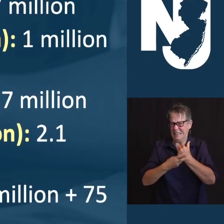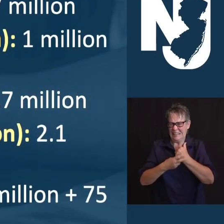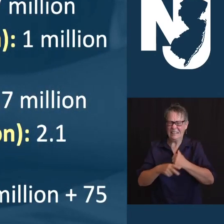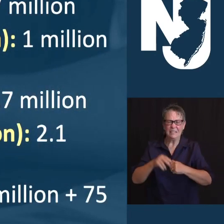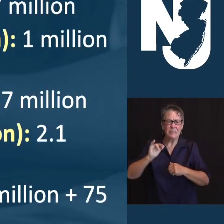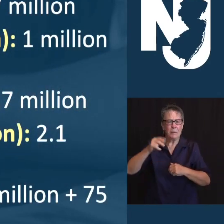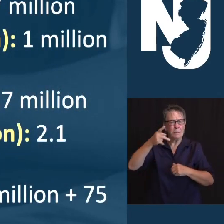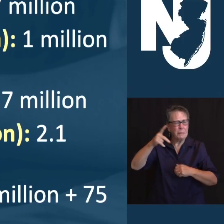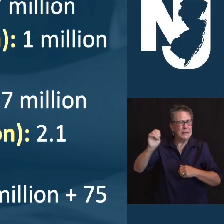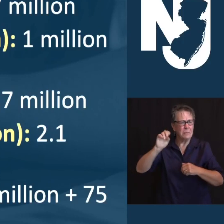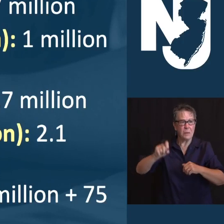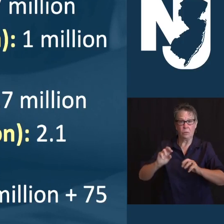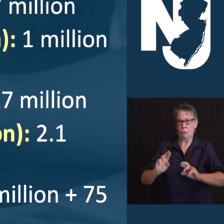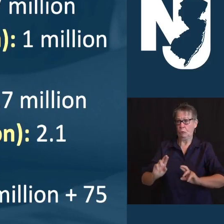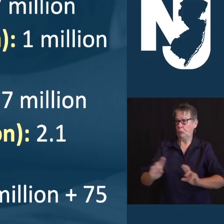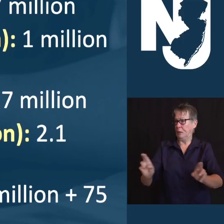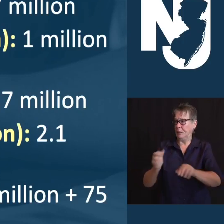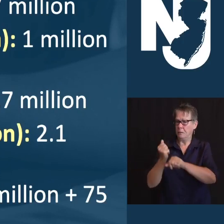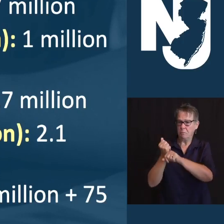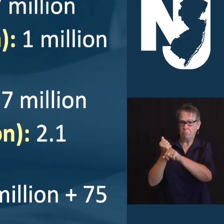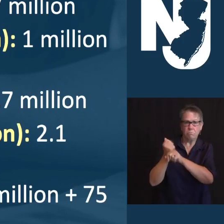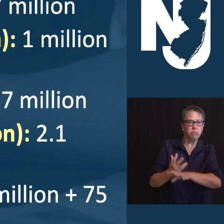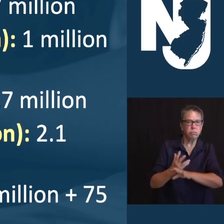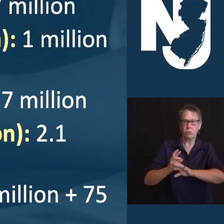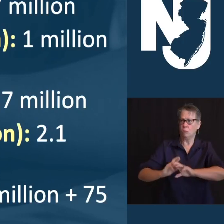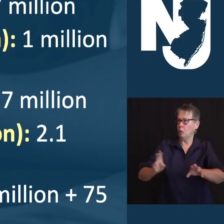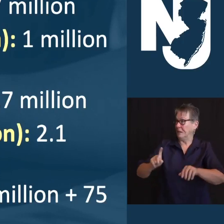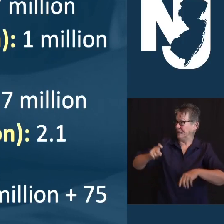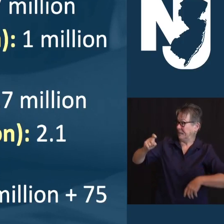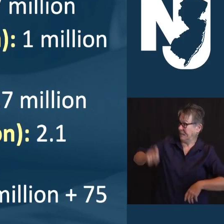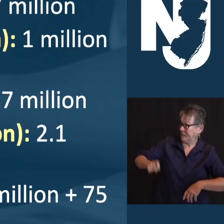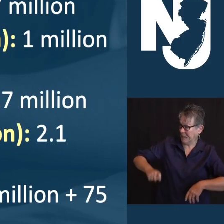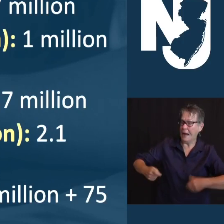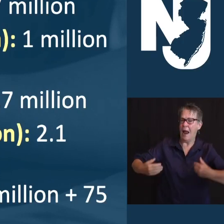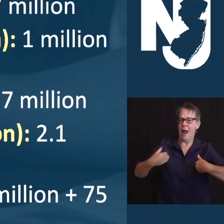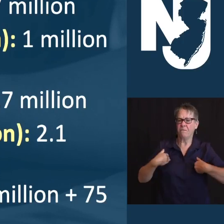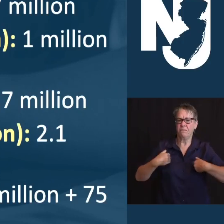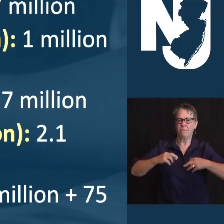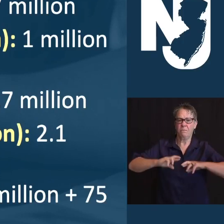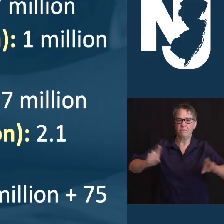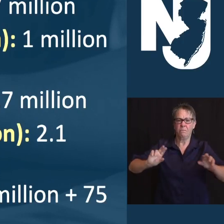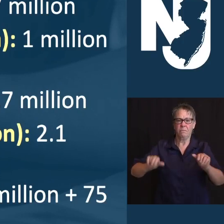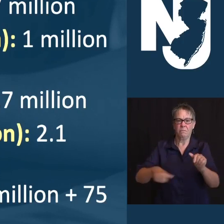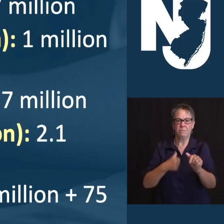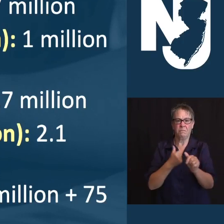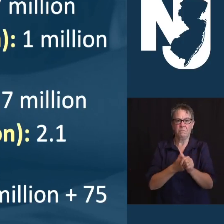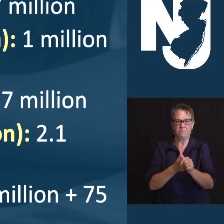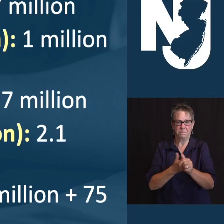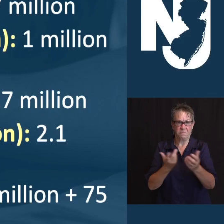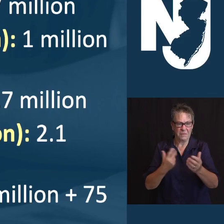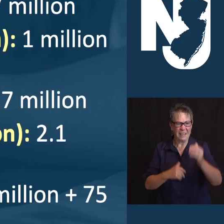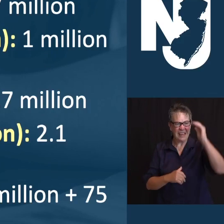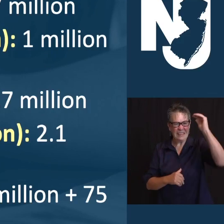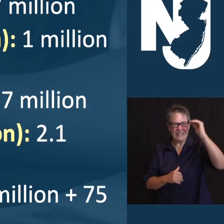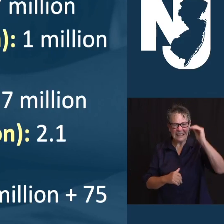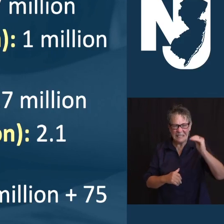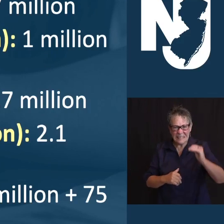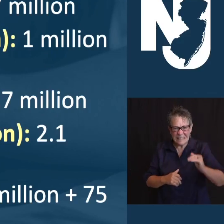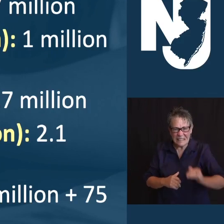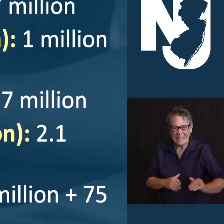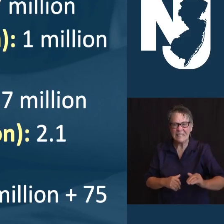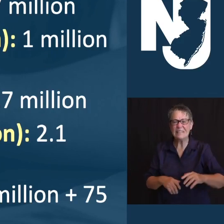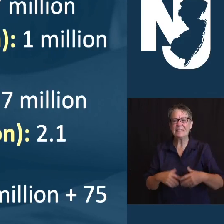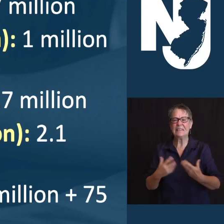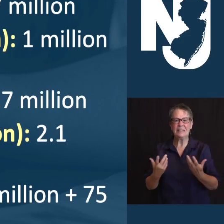work of Pat and Judy and their teams, and Jared and his team, along with my office, we have undertaken an aggressive program to source